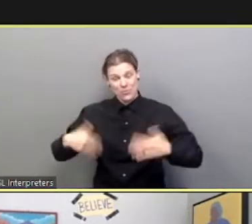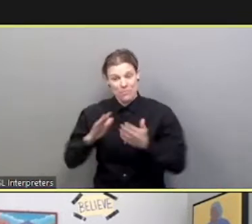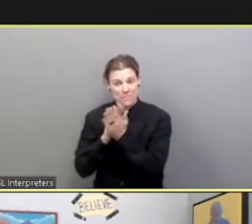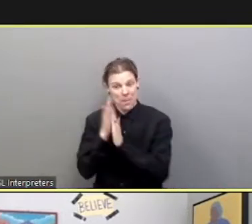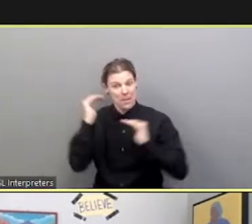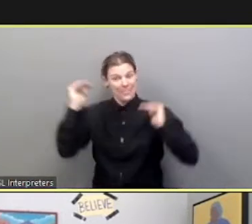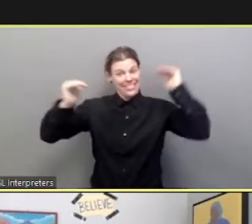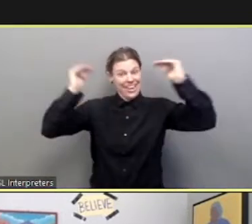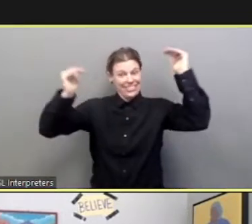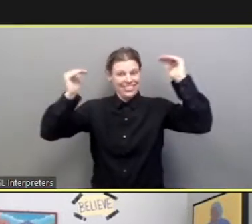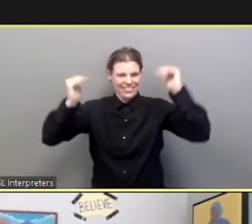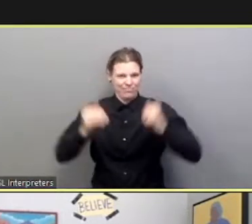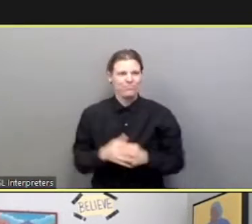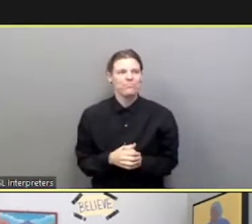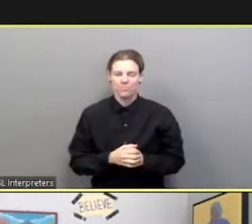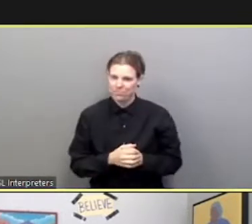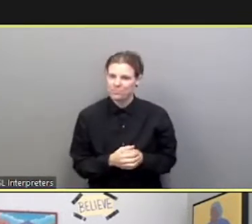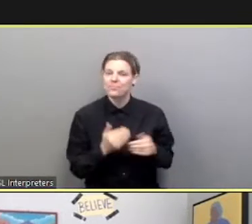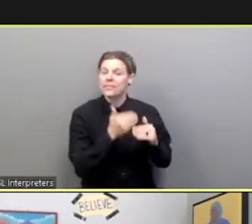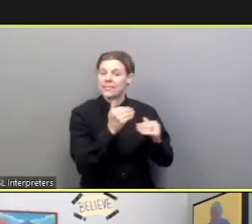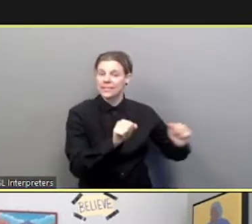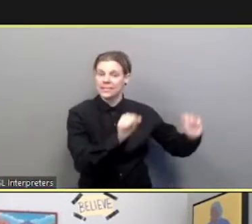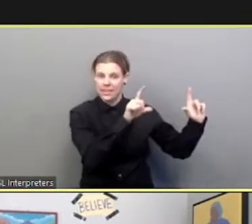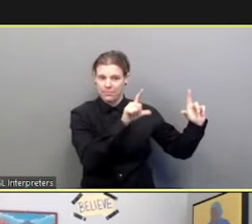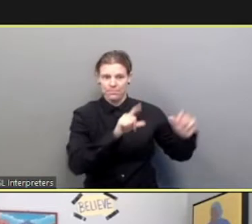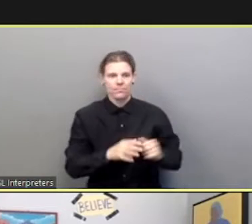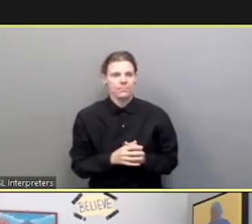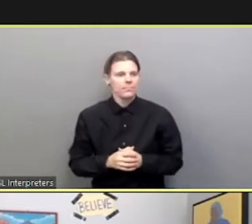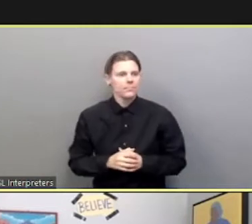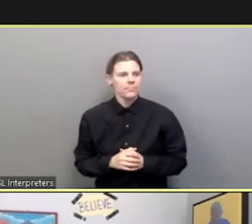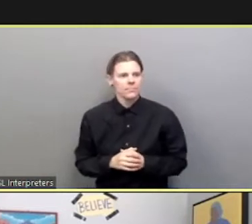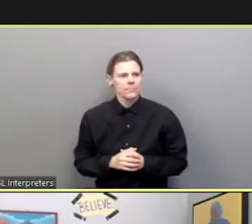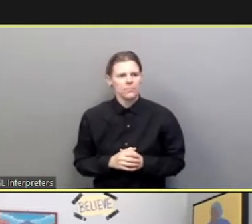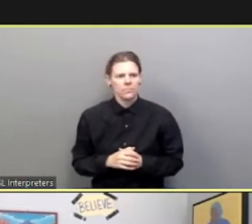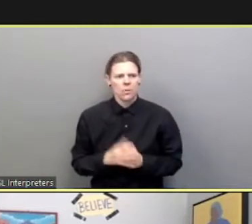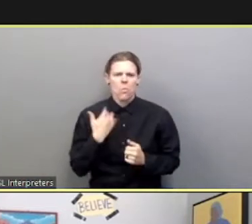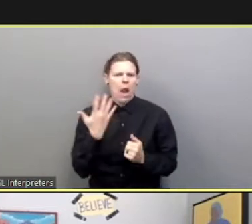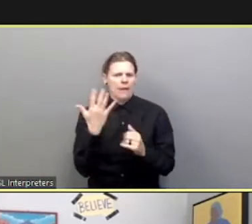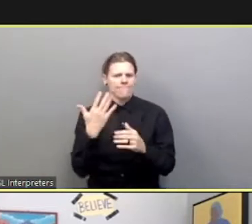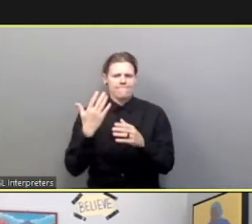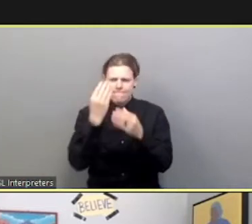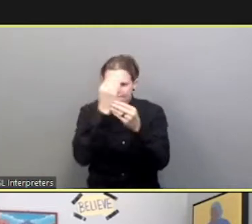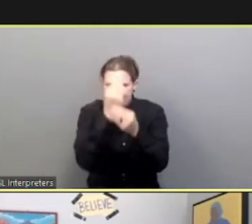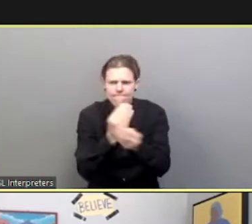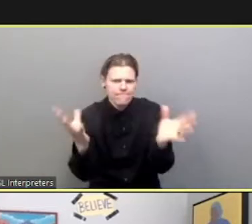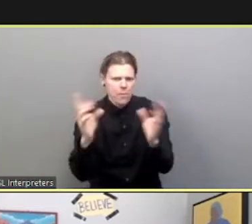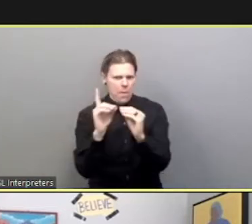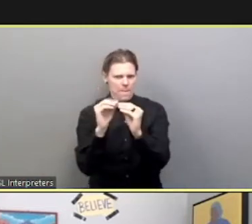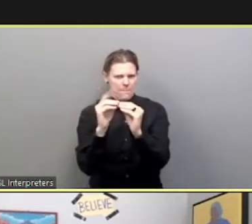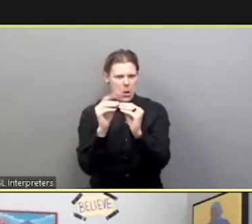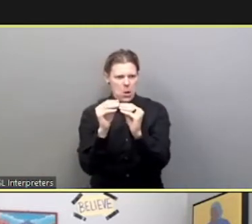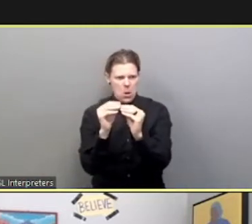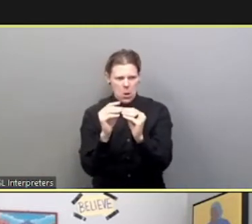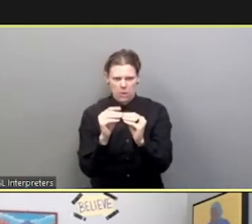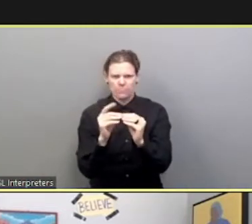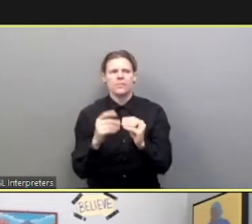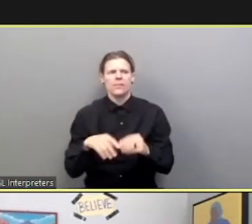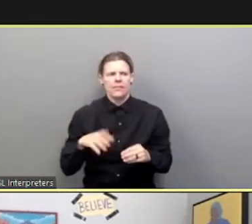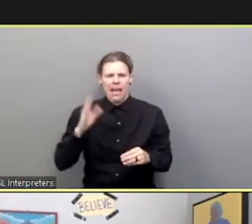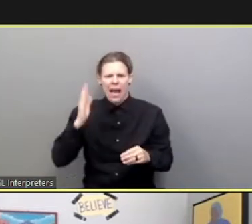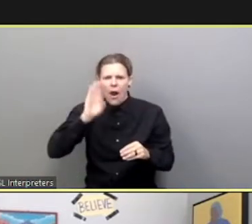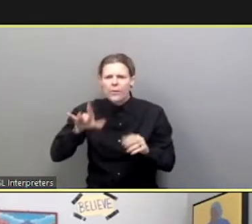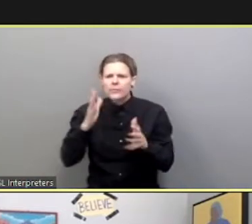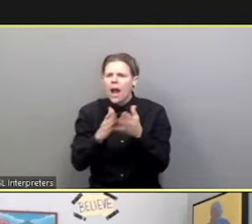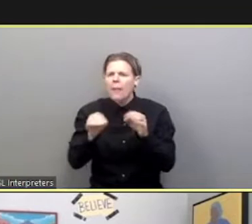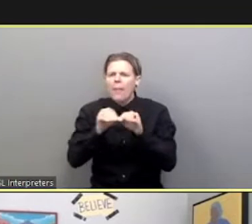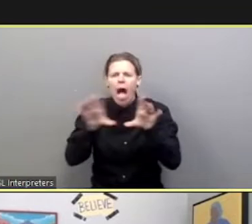One thing that we're also wanting to share is addressing health misinformation. One of the things we've seen in the COVID pandemic